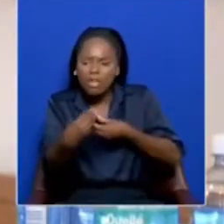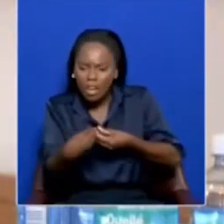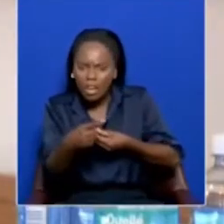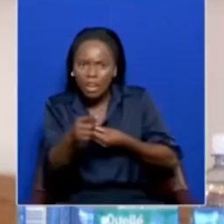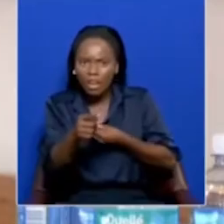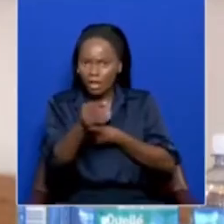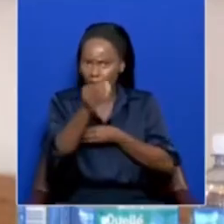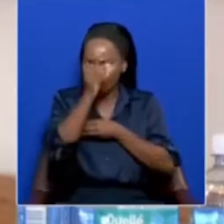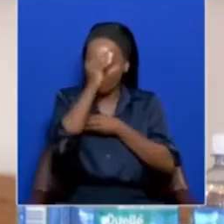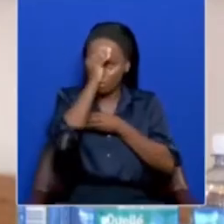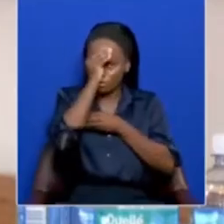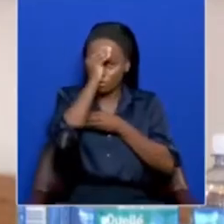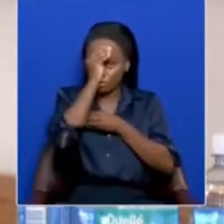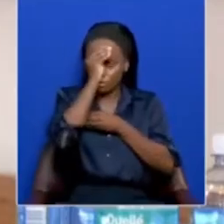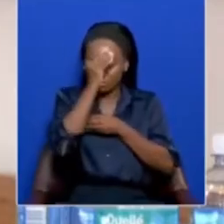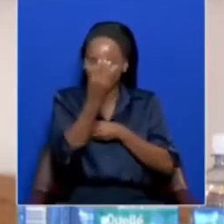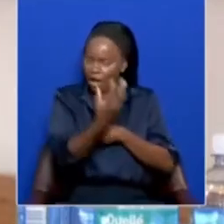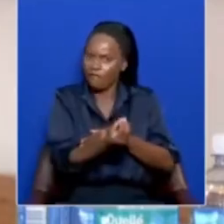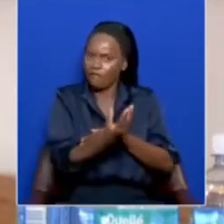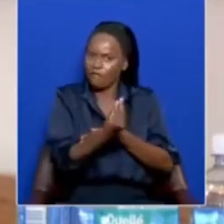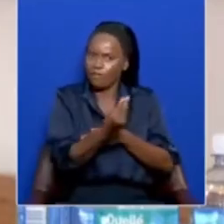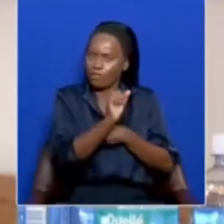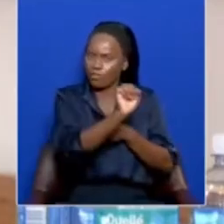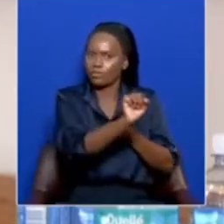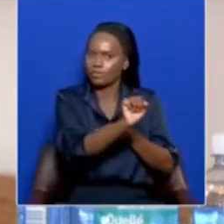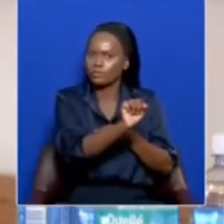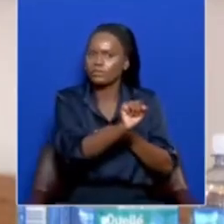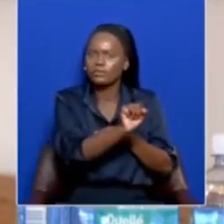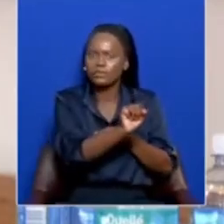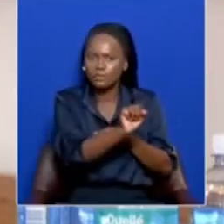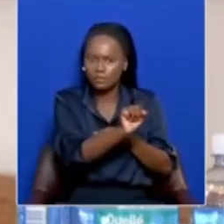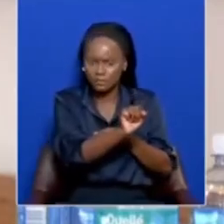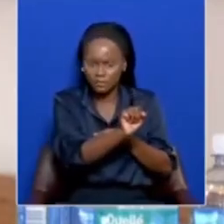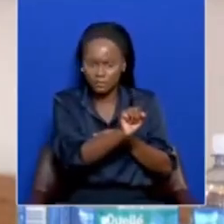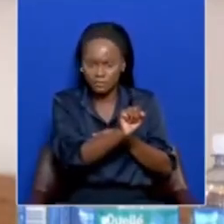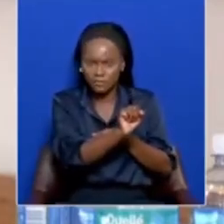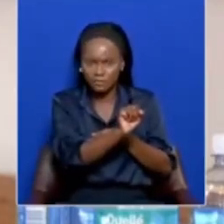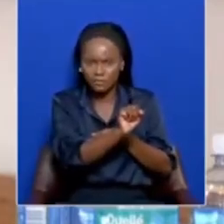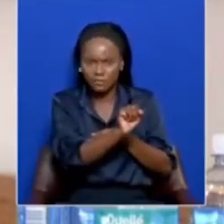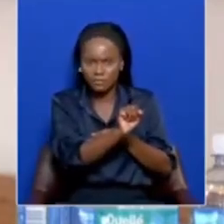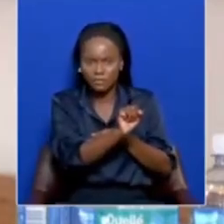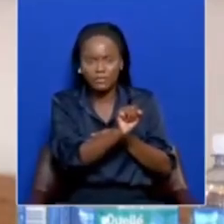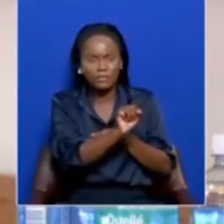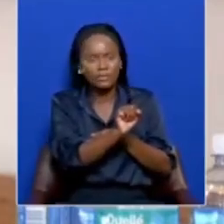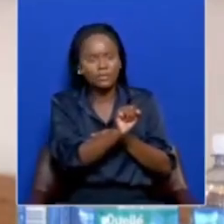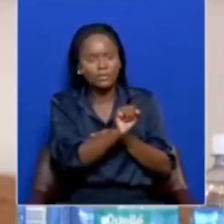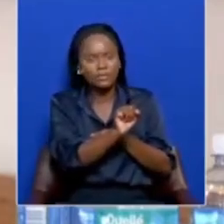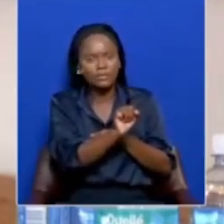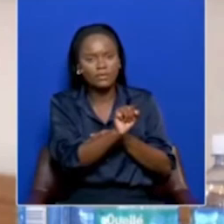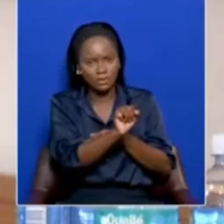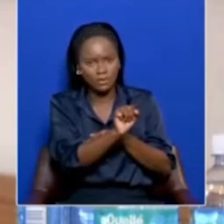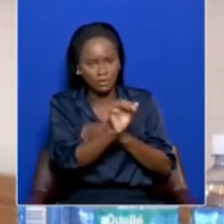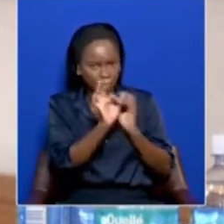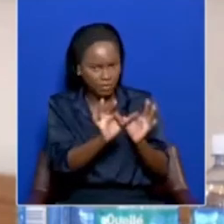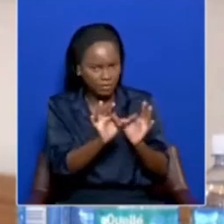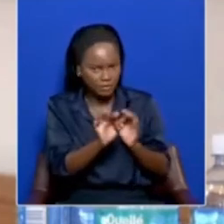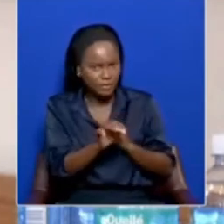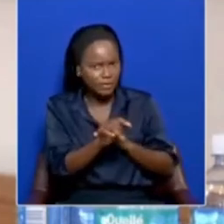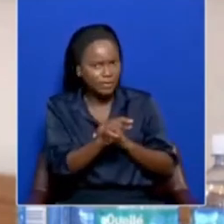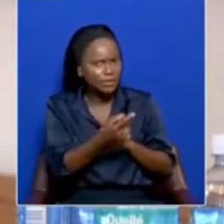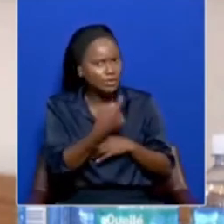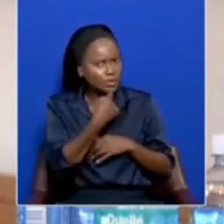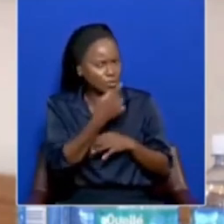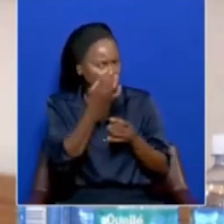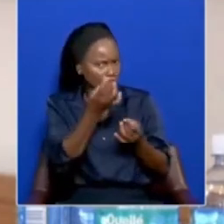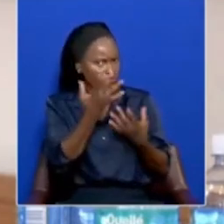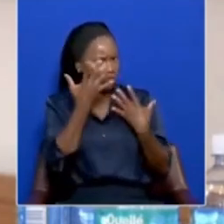make that statement, are you suggesting that you did not expect the minister to have that particular